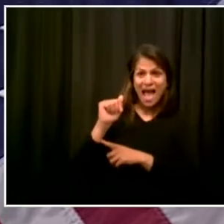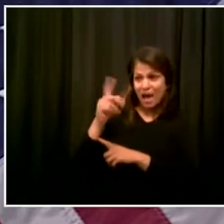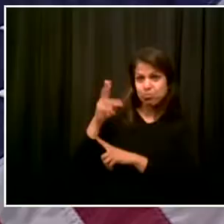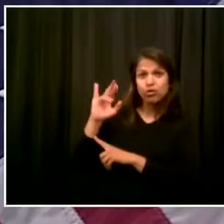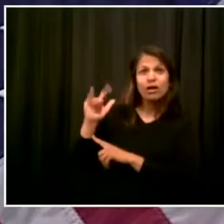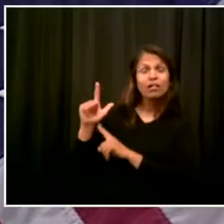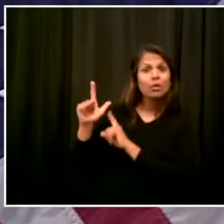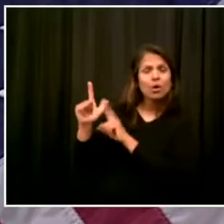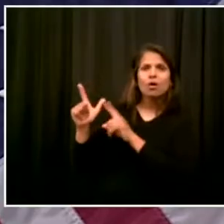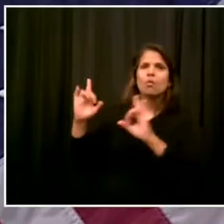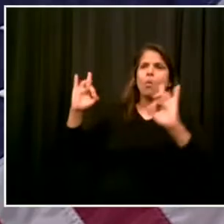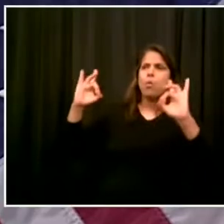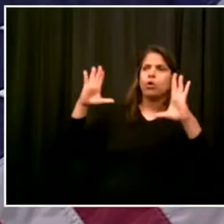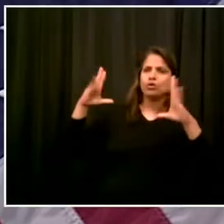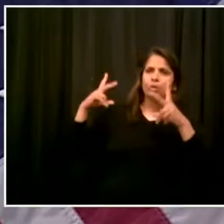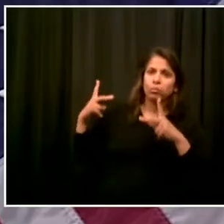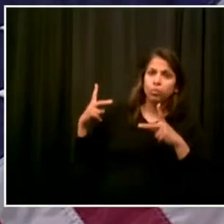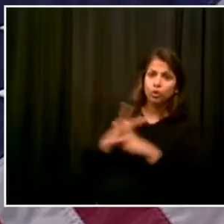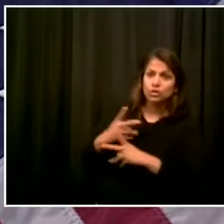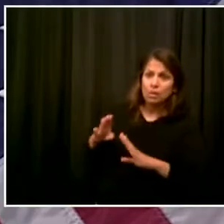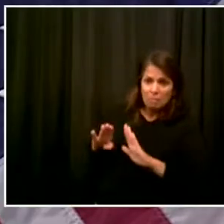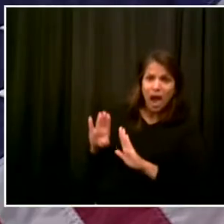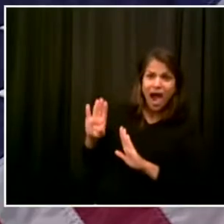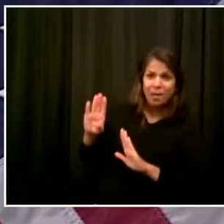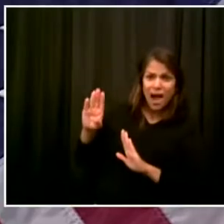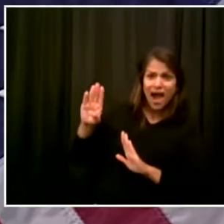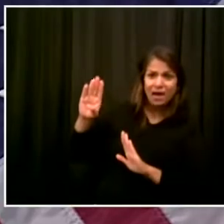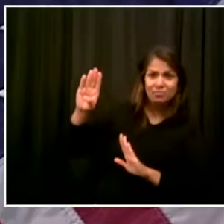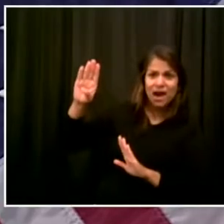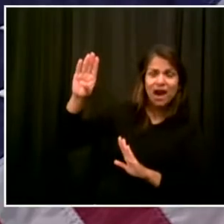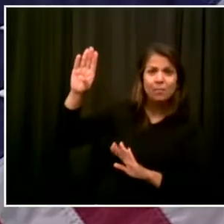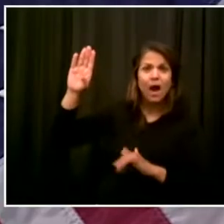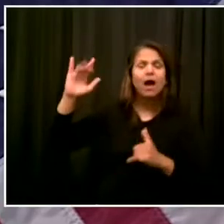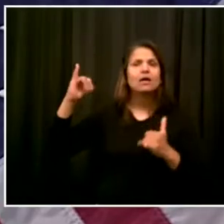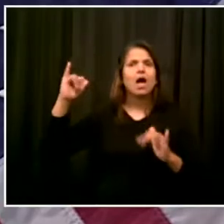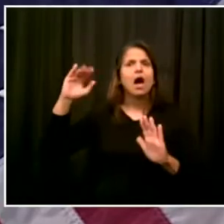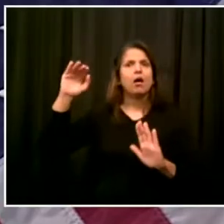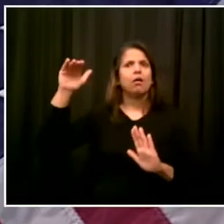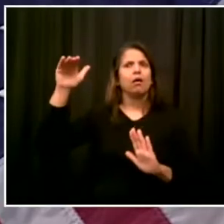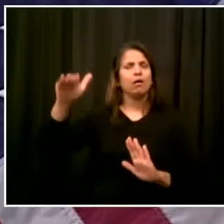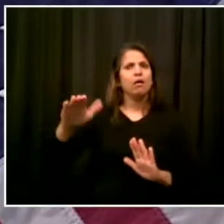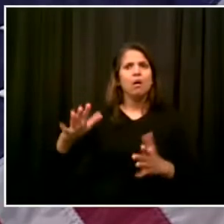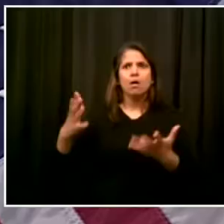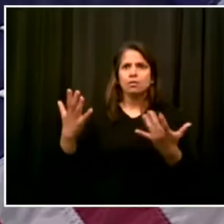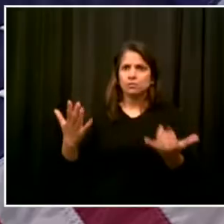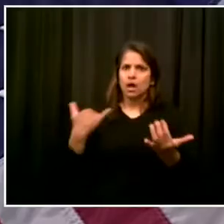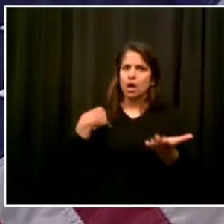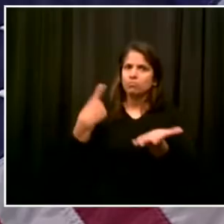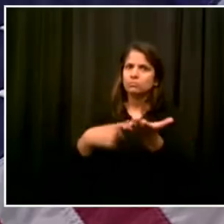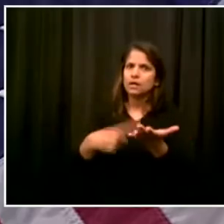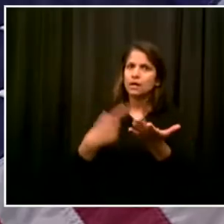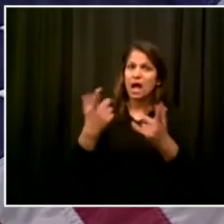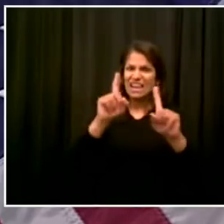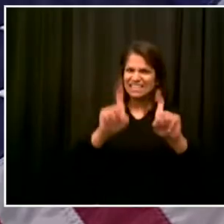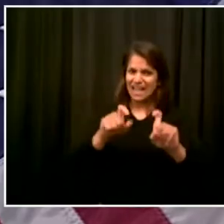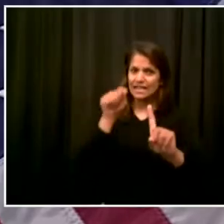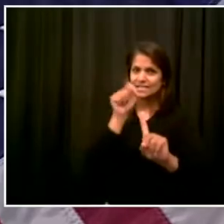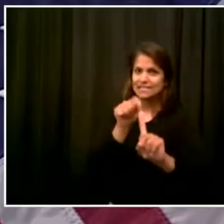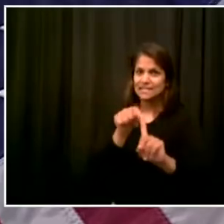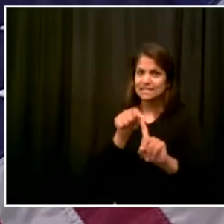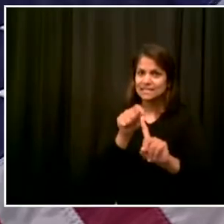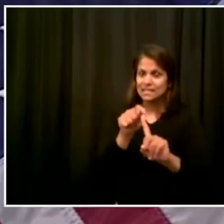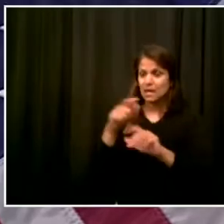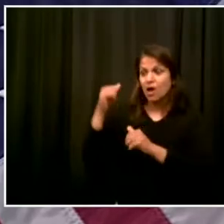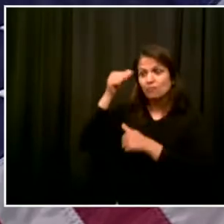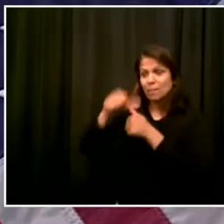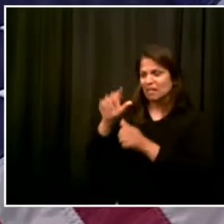one point, the number of people being tested around the city, there was a lot less testing, and that's one of the big problems here. There was a lot less testing at the